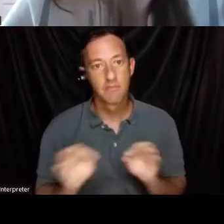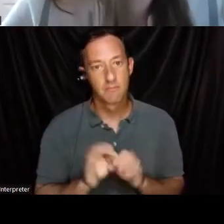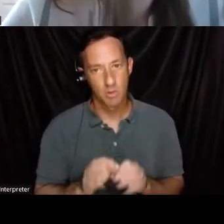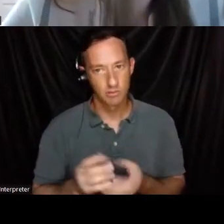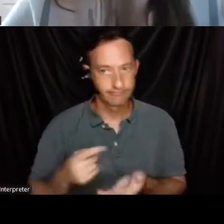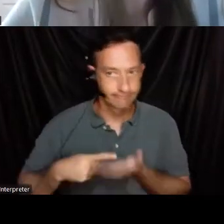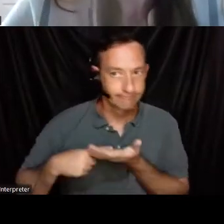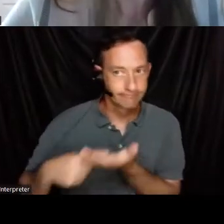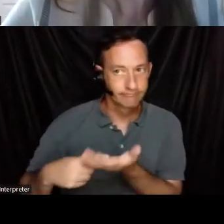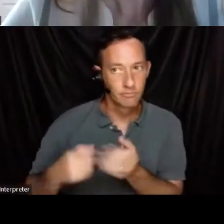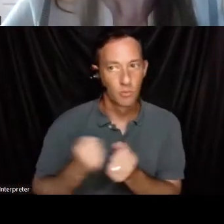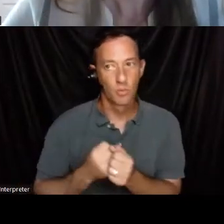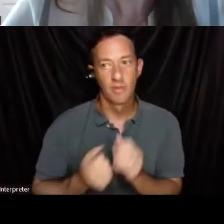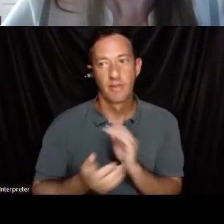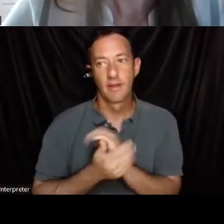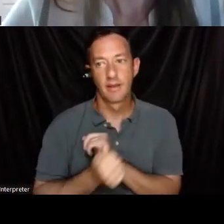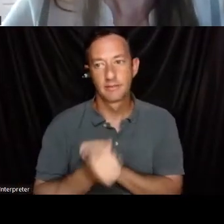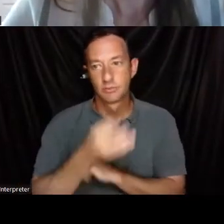with an expert.